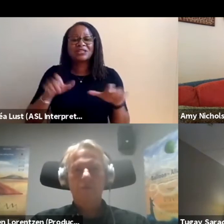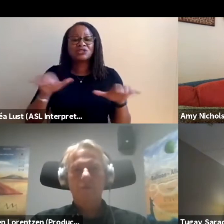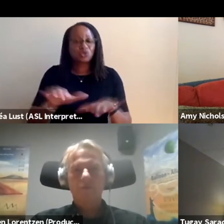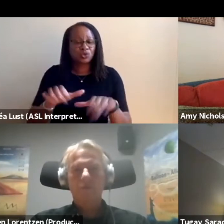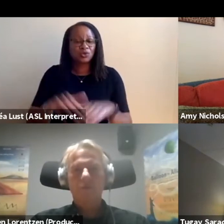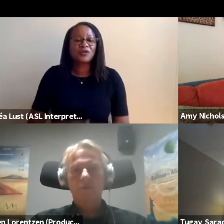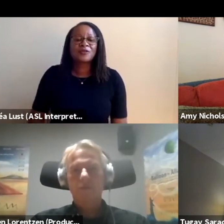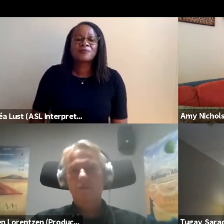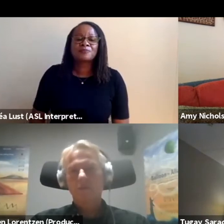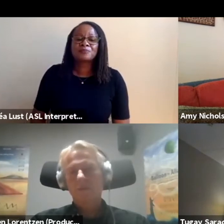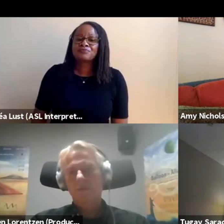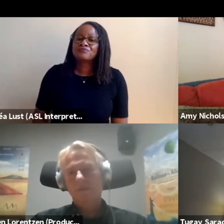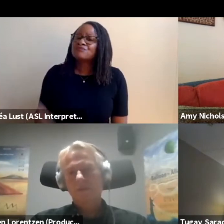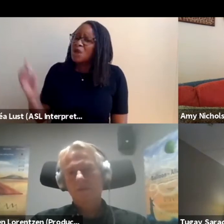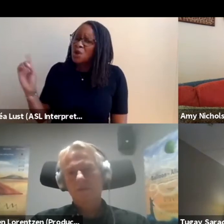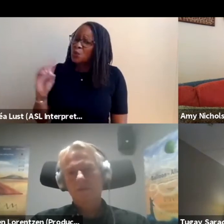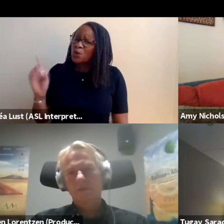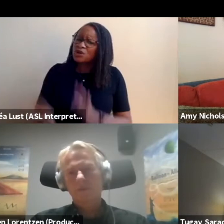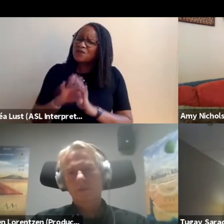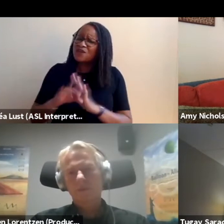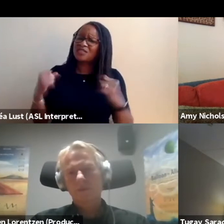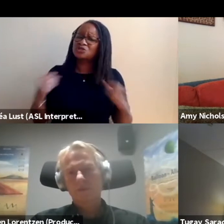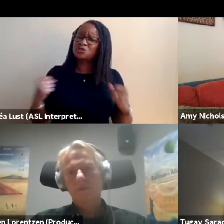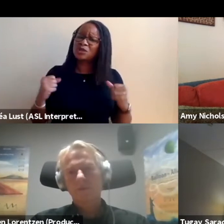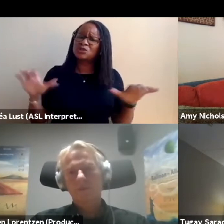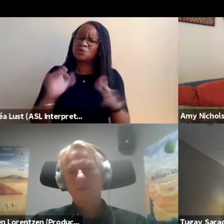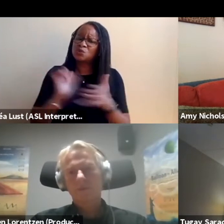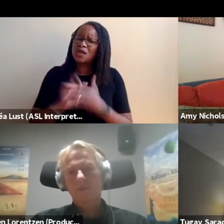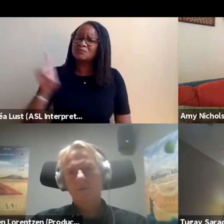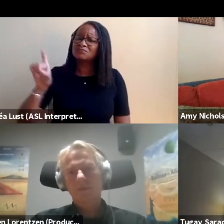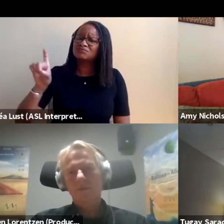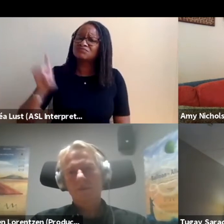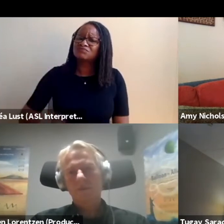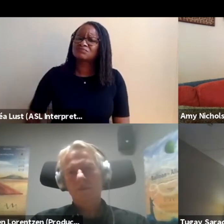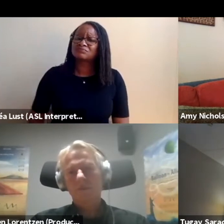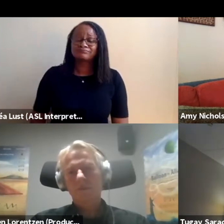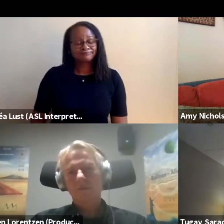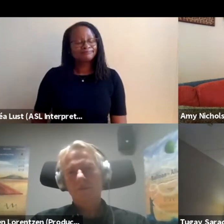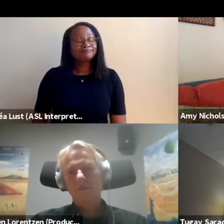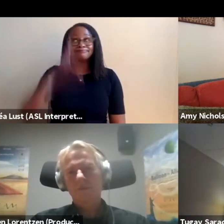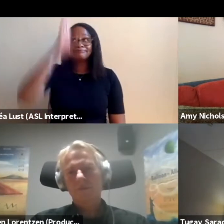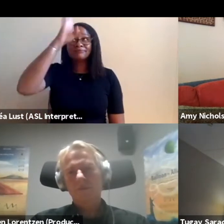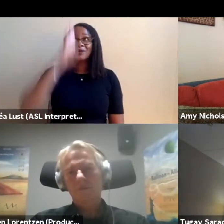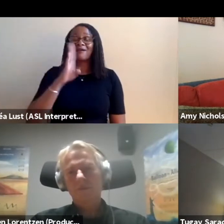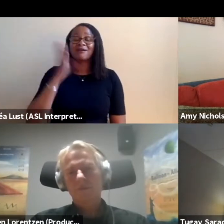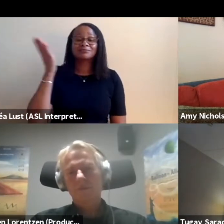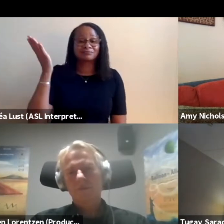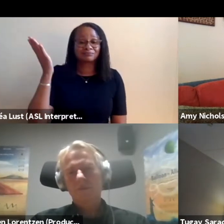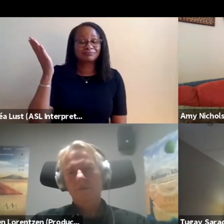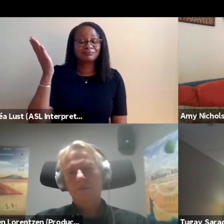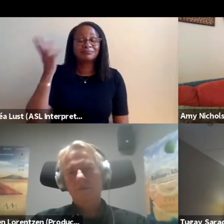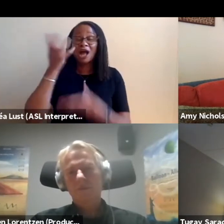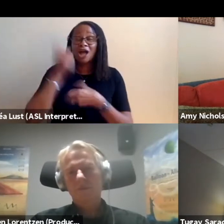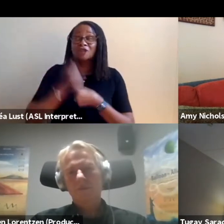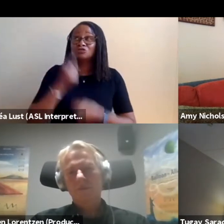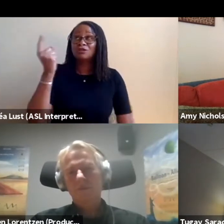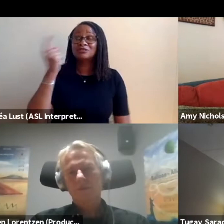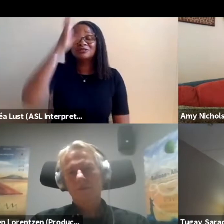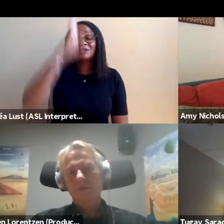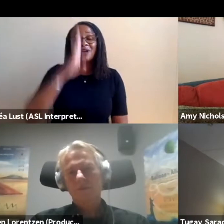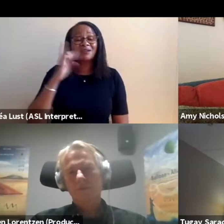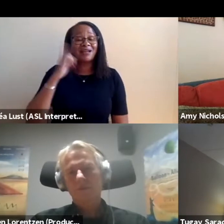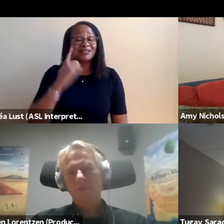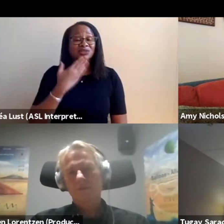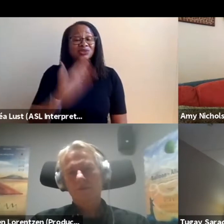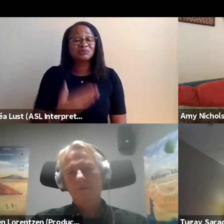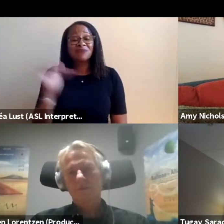Where do you find the strength to do that? I find it in God. I trust him. I think this is good. And I also